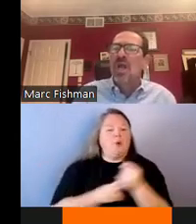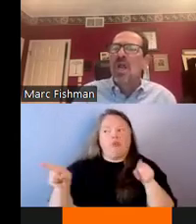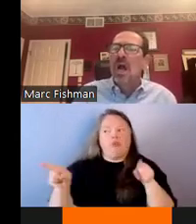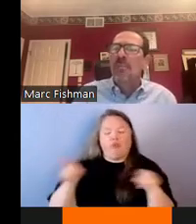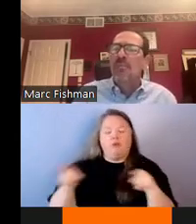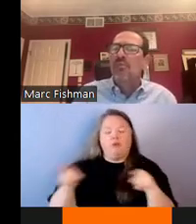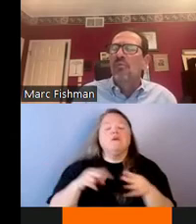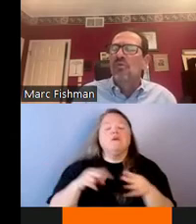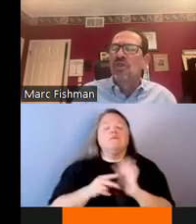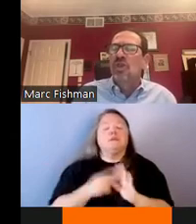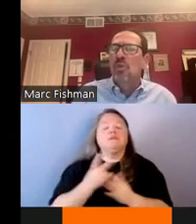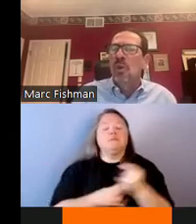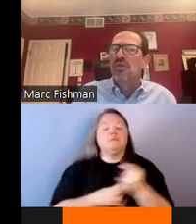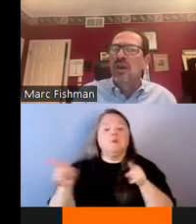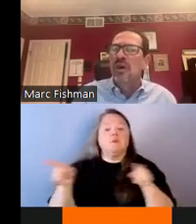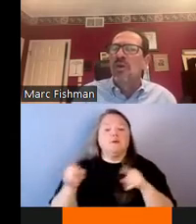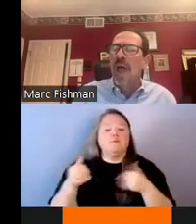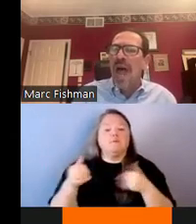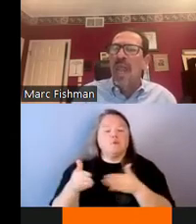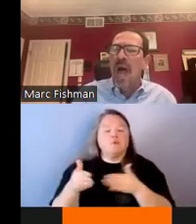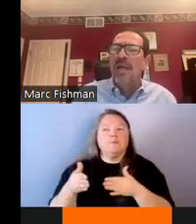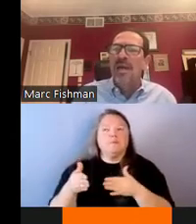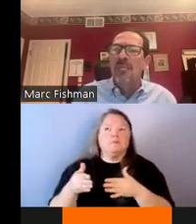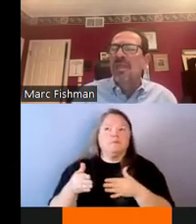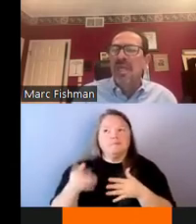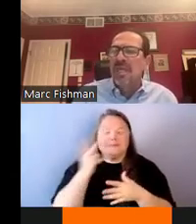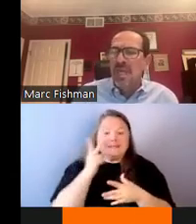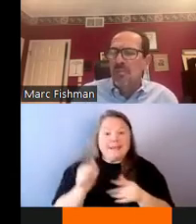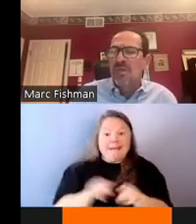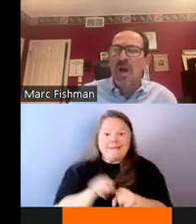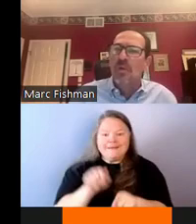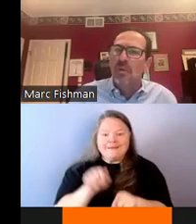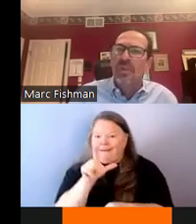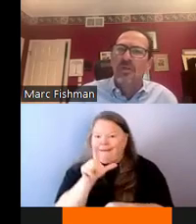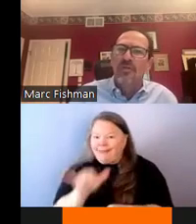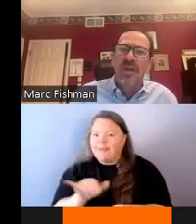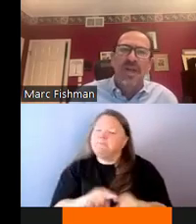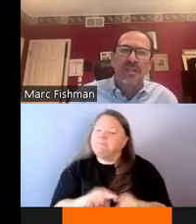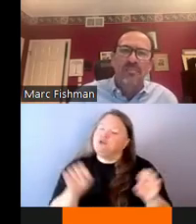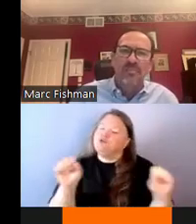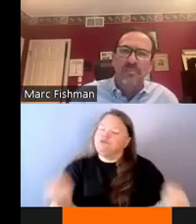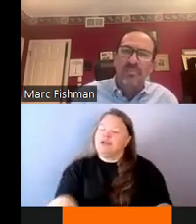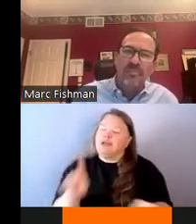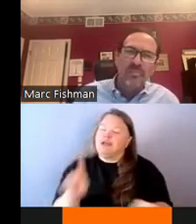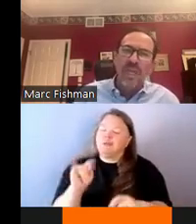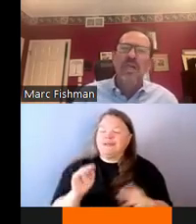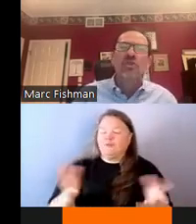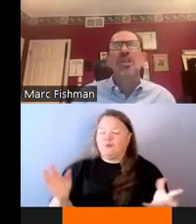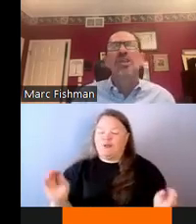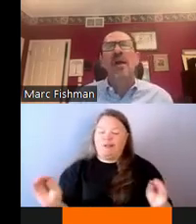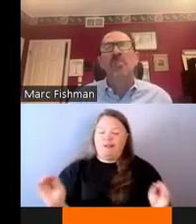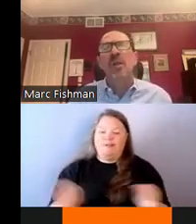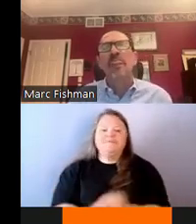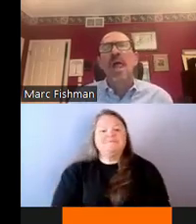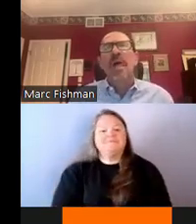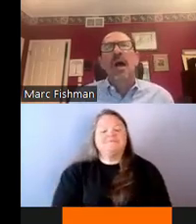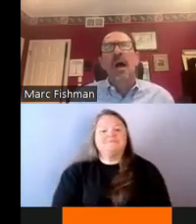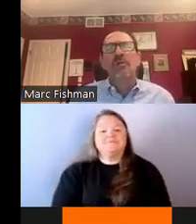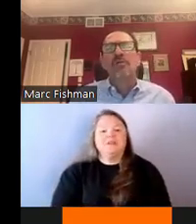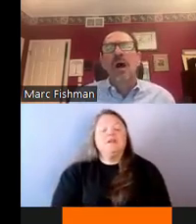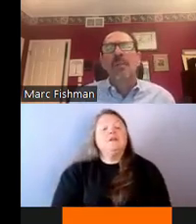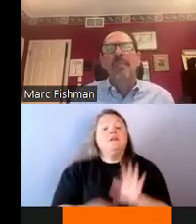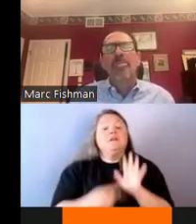both sides see you as their ally, but it can be done with a little finesse. Here's an